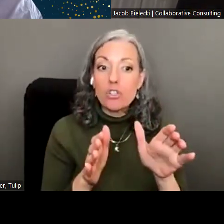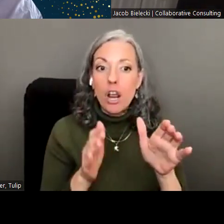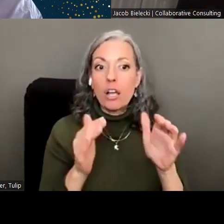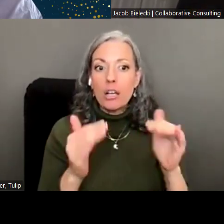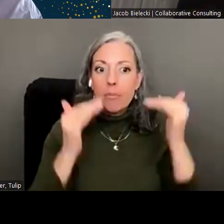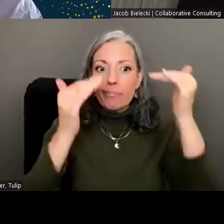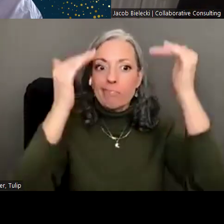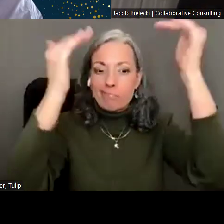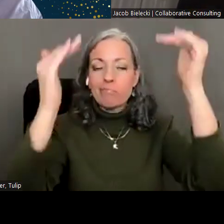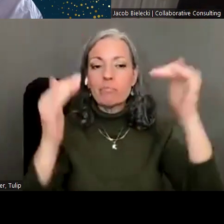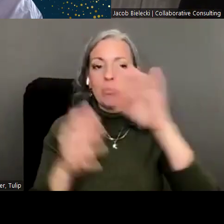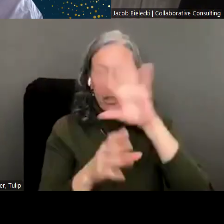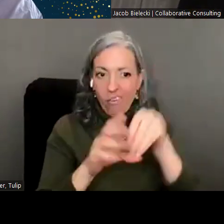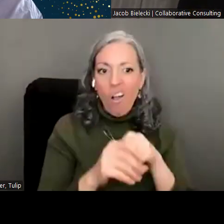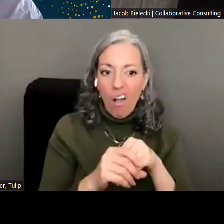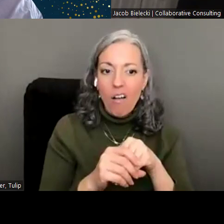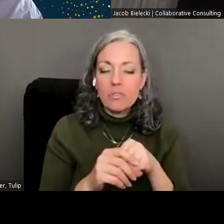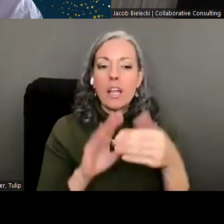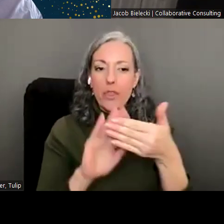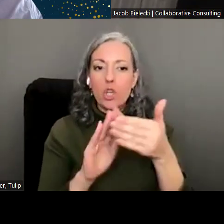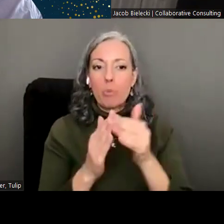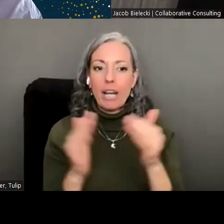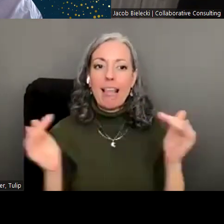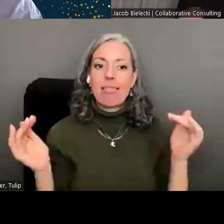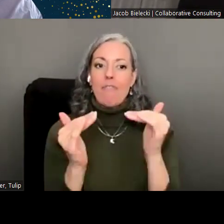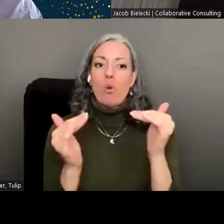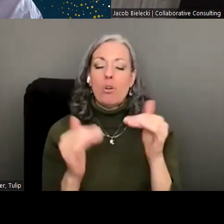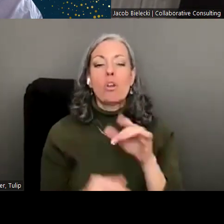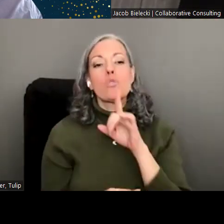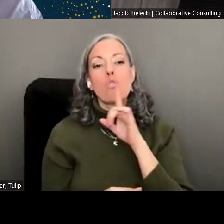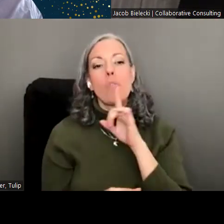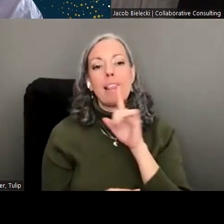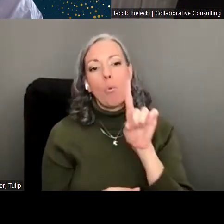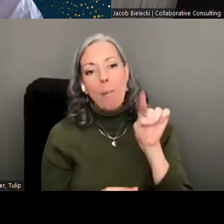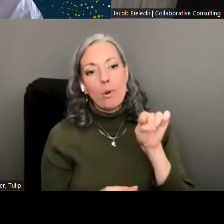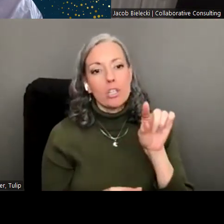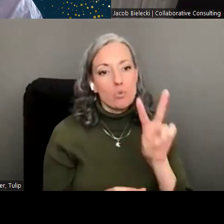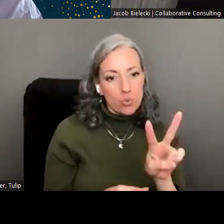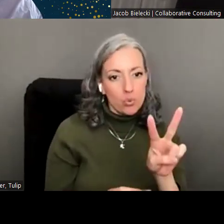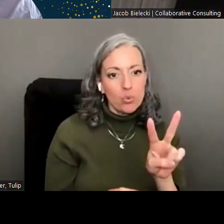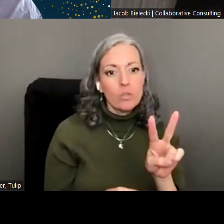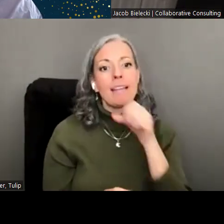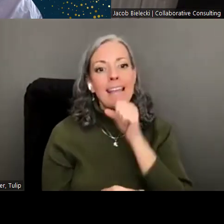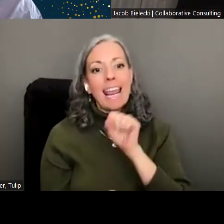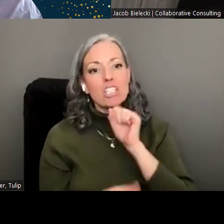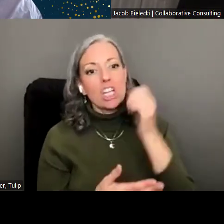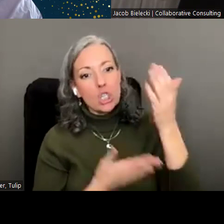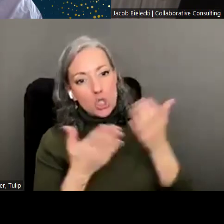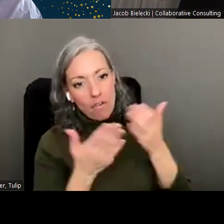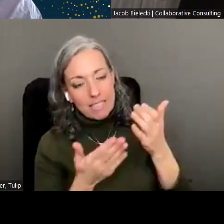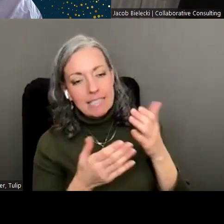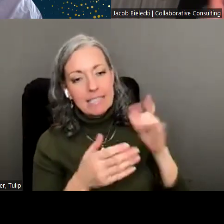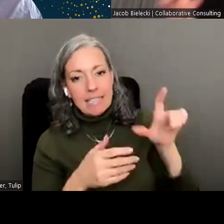engagement at the community level. So, things like 1.2, aging services stakeholders, calling